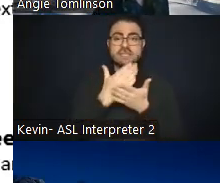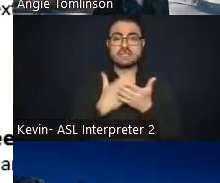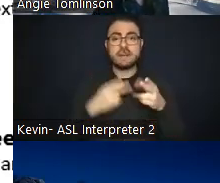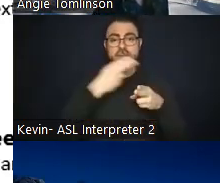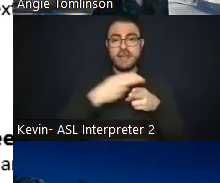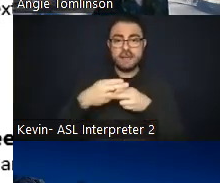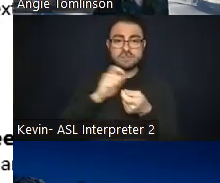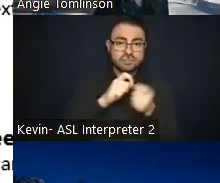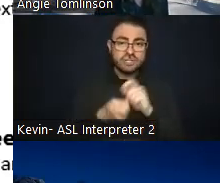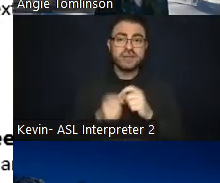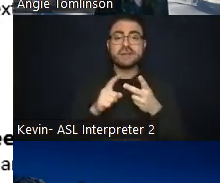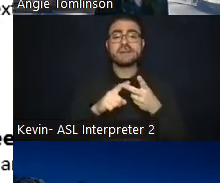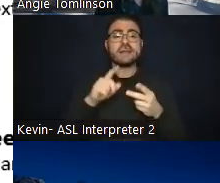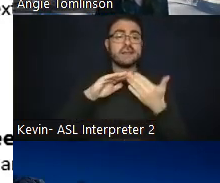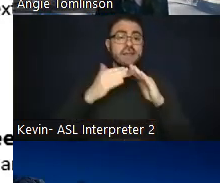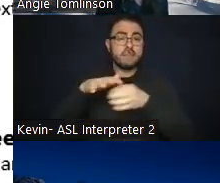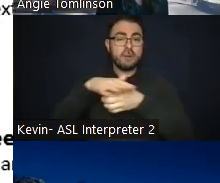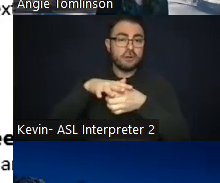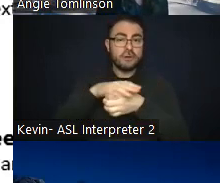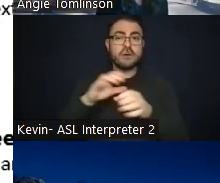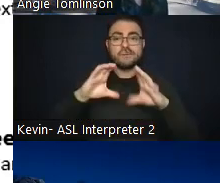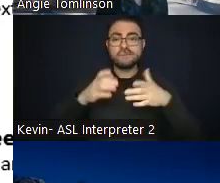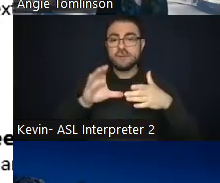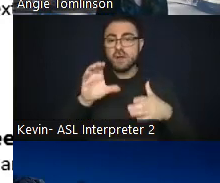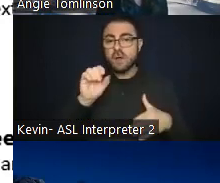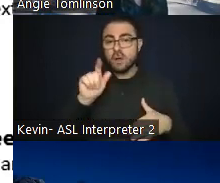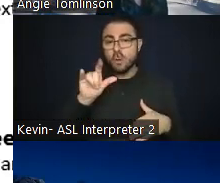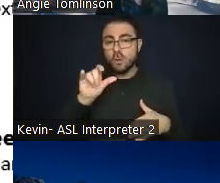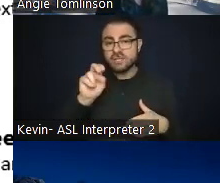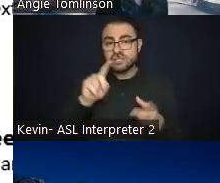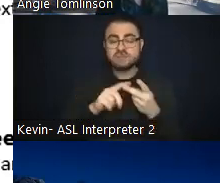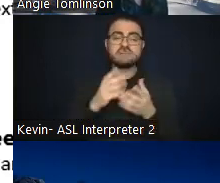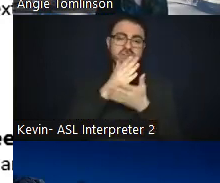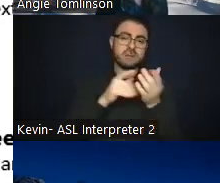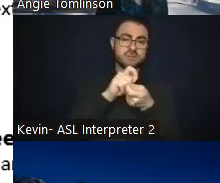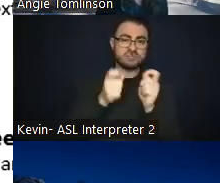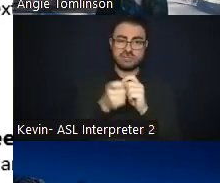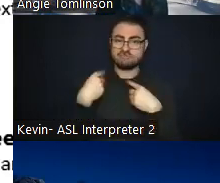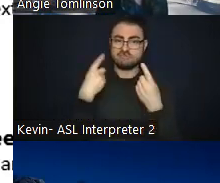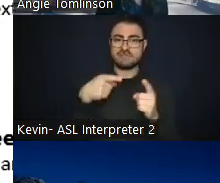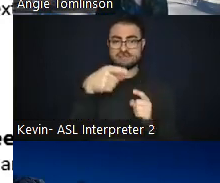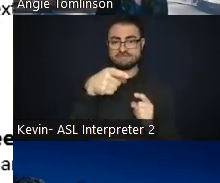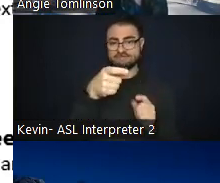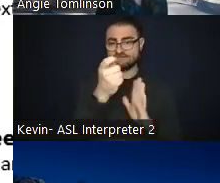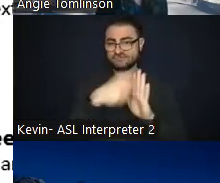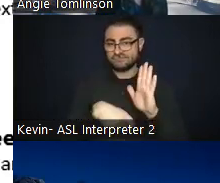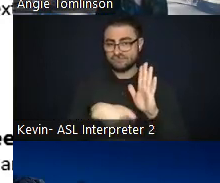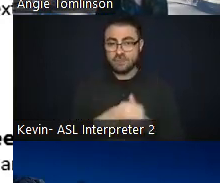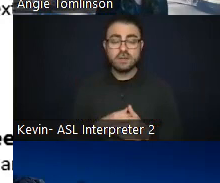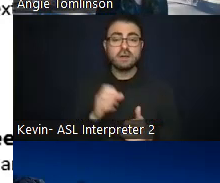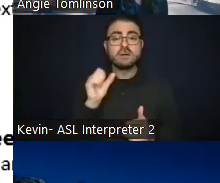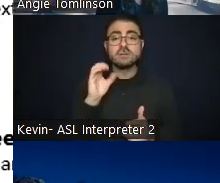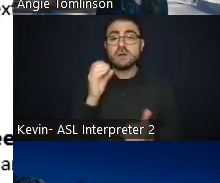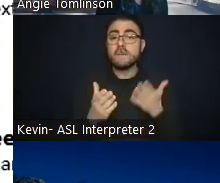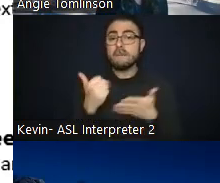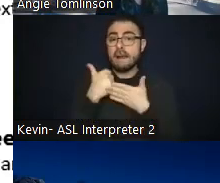coalitions, there's a few names that have changed since this code was written. So it may be helpful to update